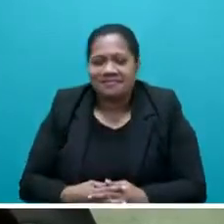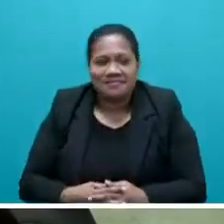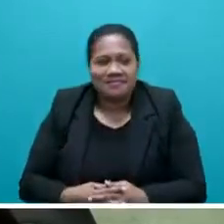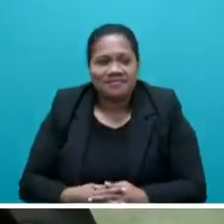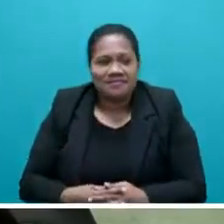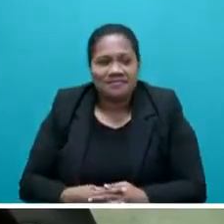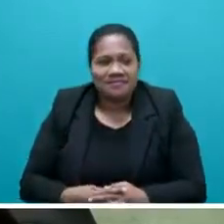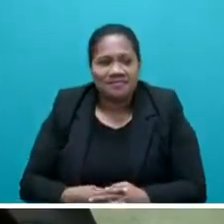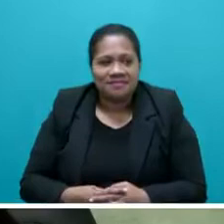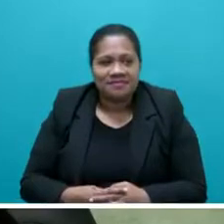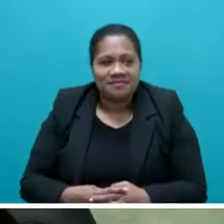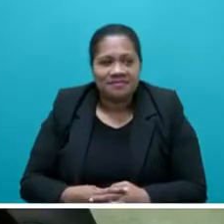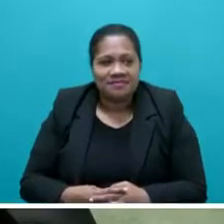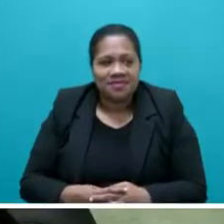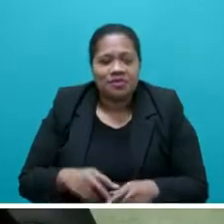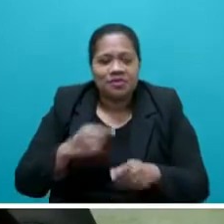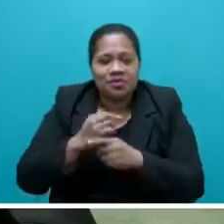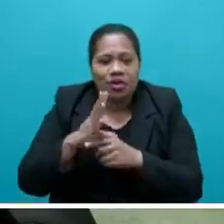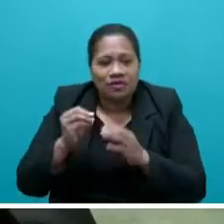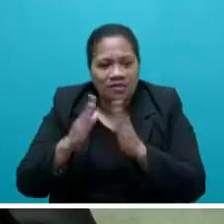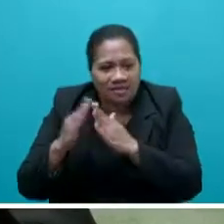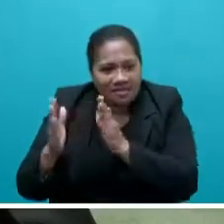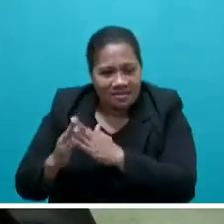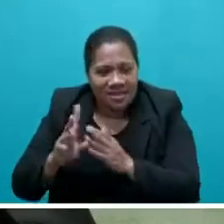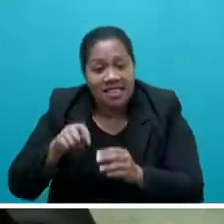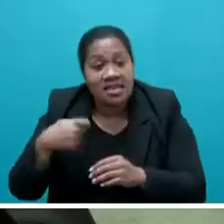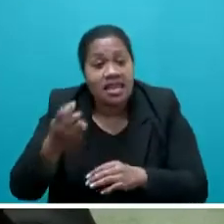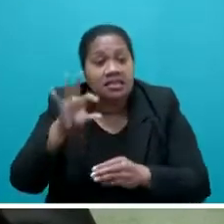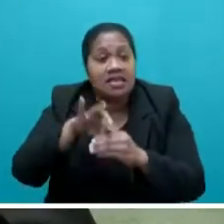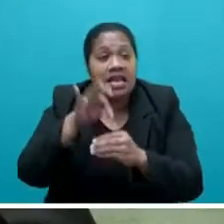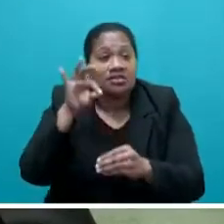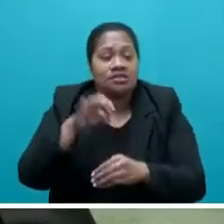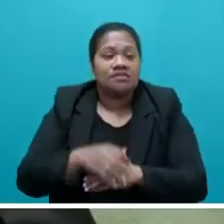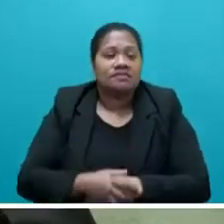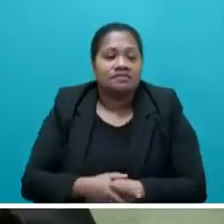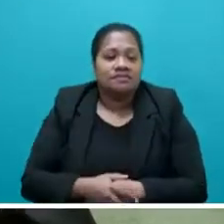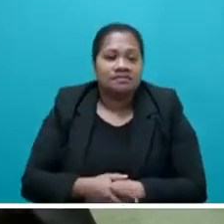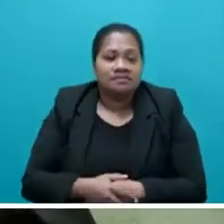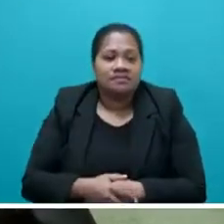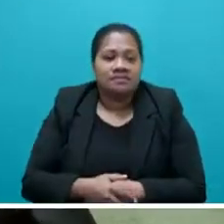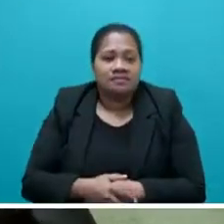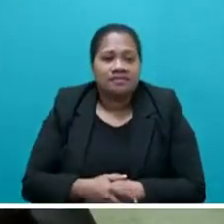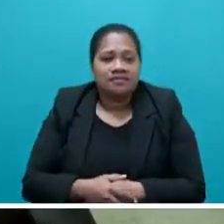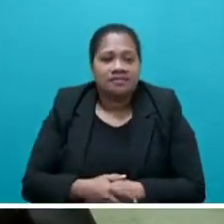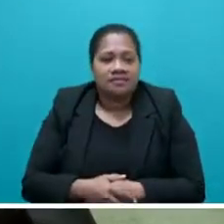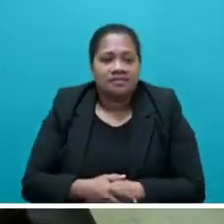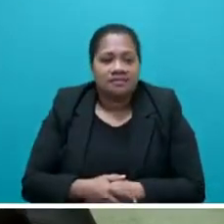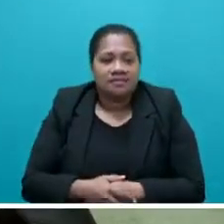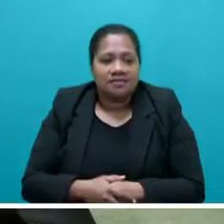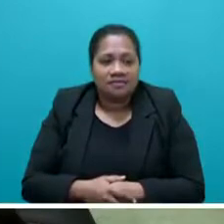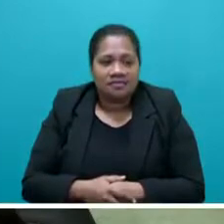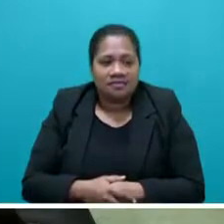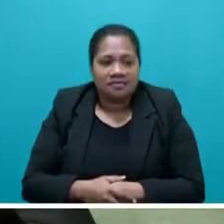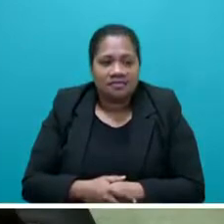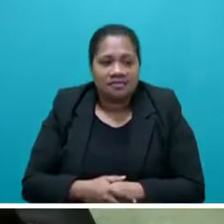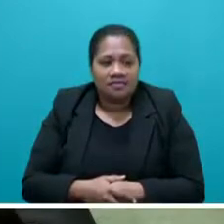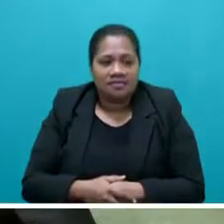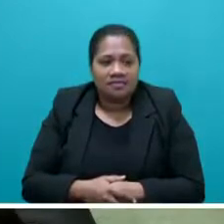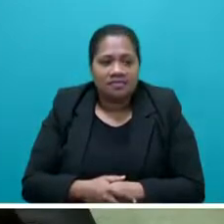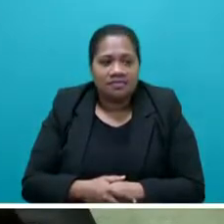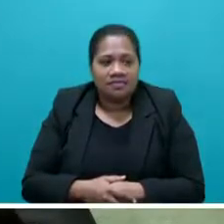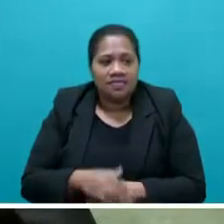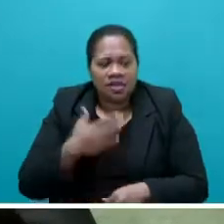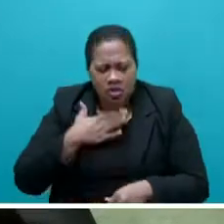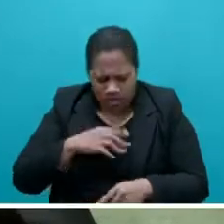Speaker, sir. Mr. Speaker, sir. Mr. Speaker, sir. Order. I want to also talk